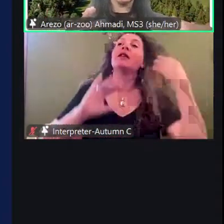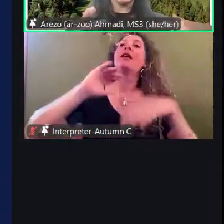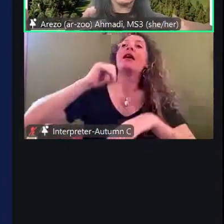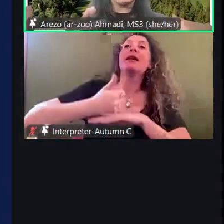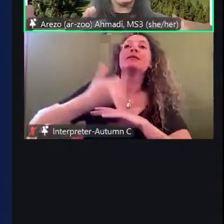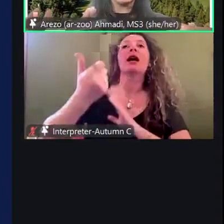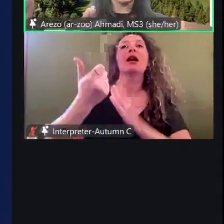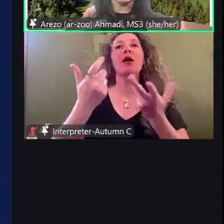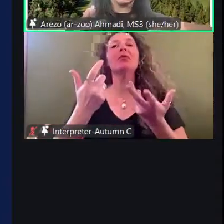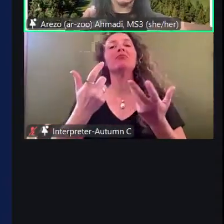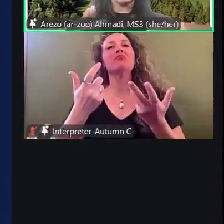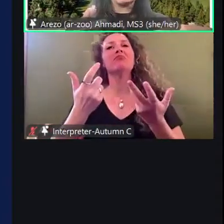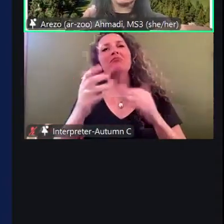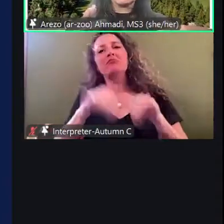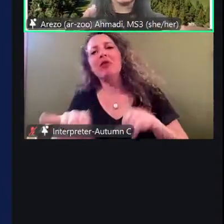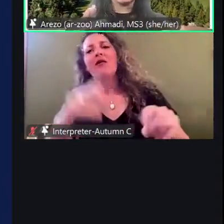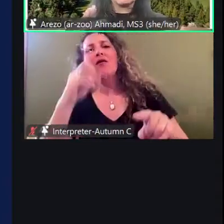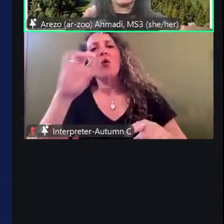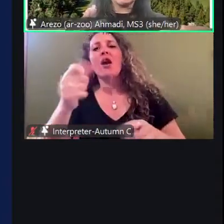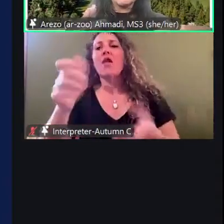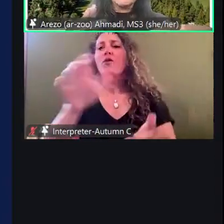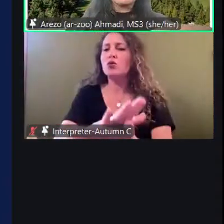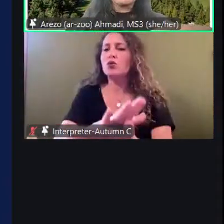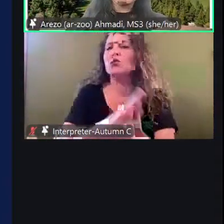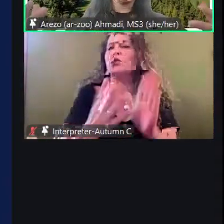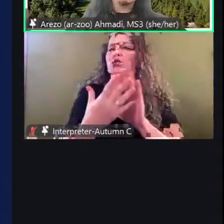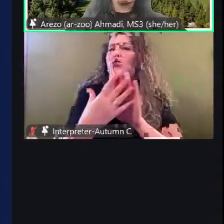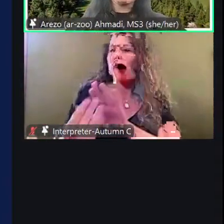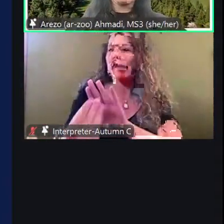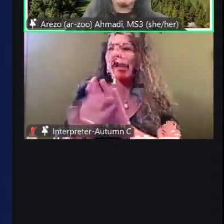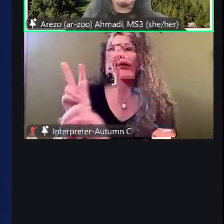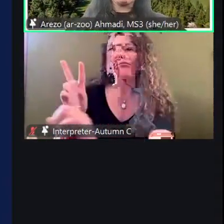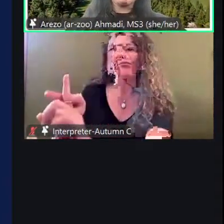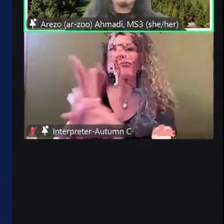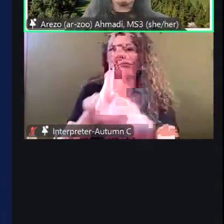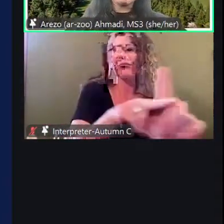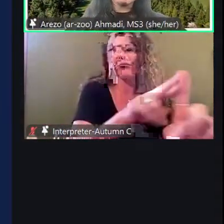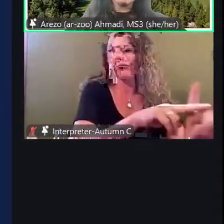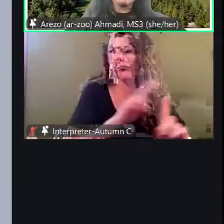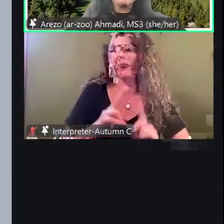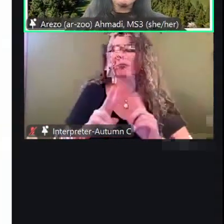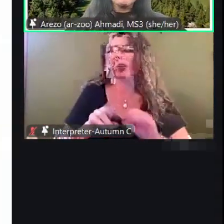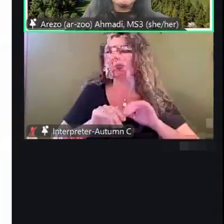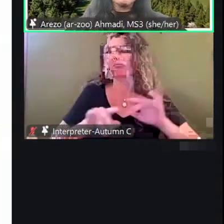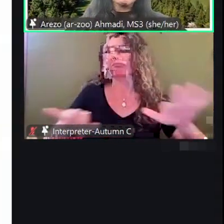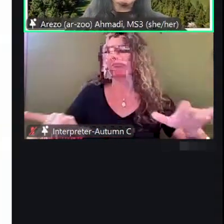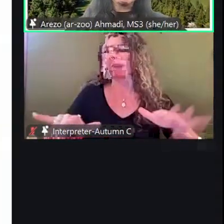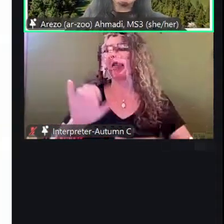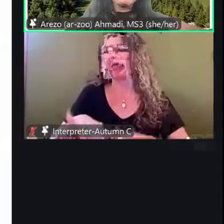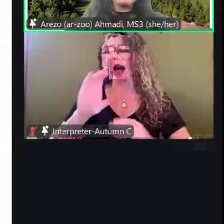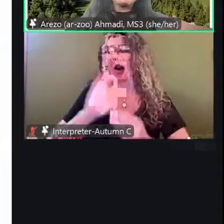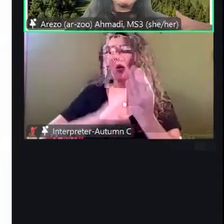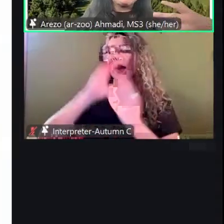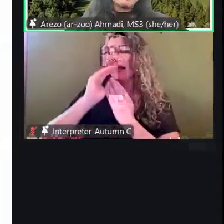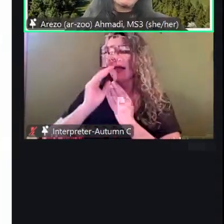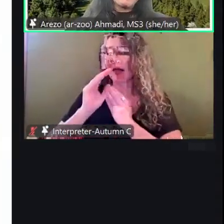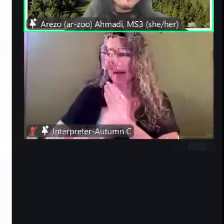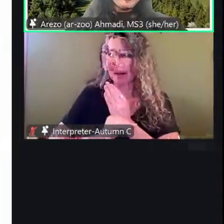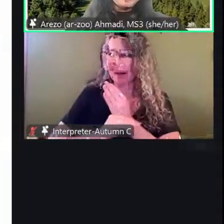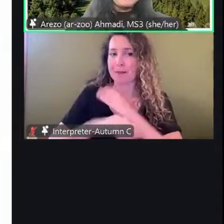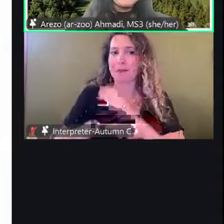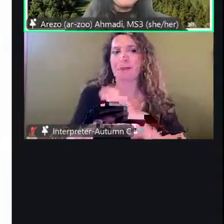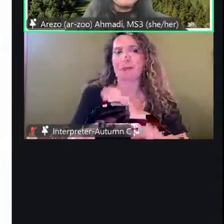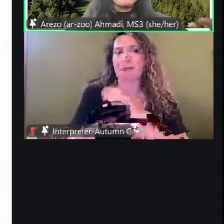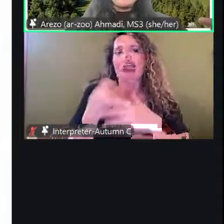other schools and other students to replicate as well, to spread this curriculum. So a little bit about